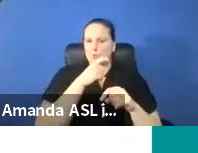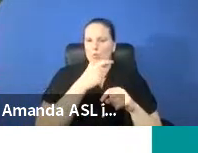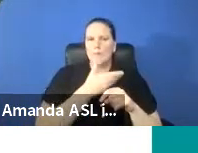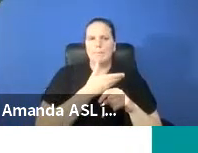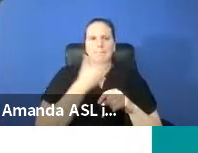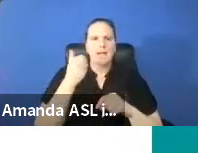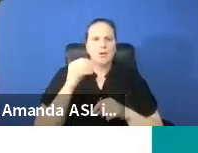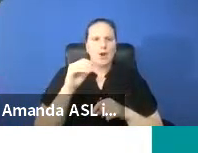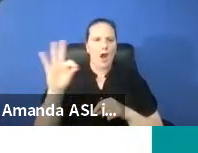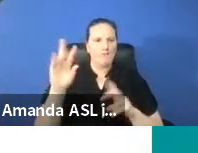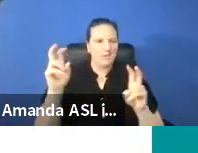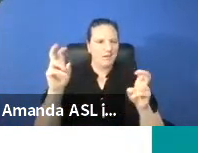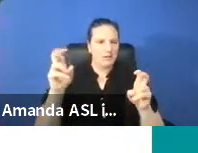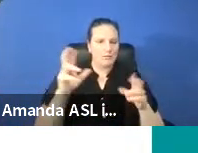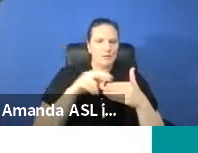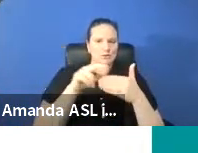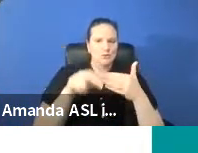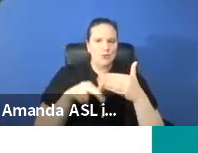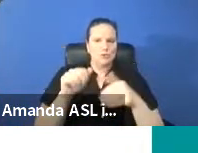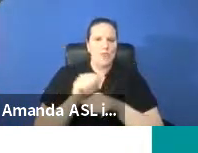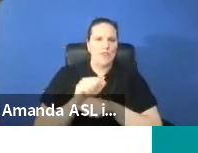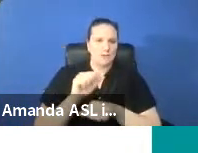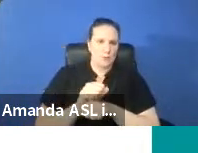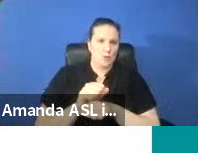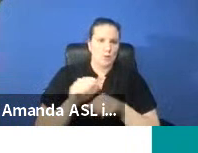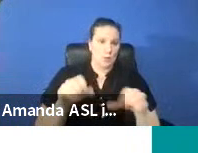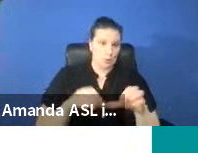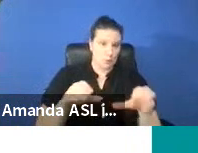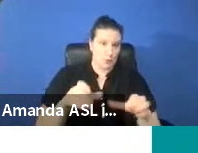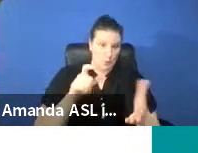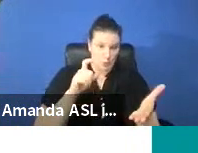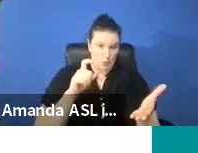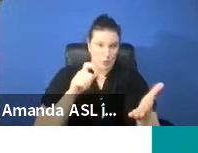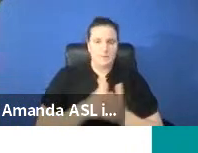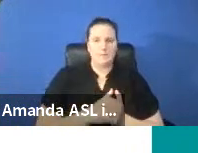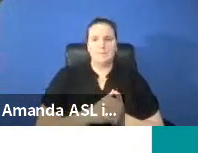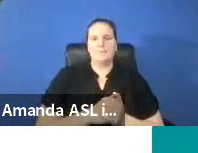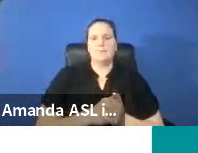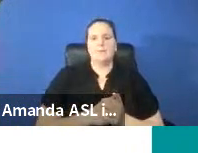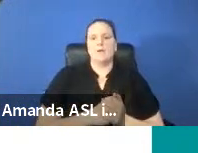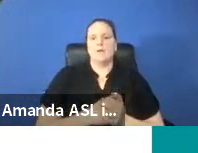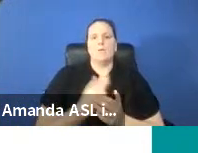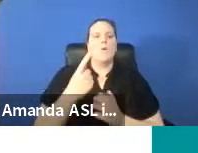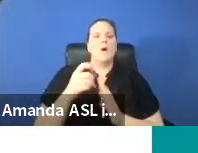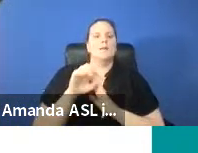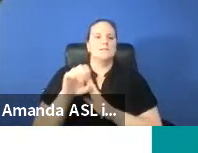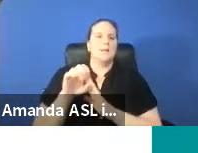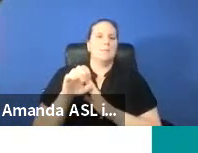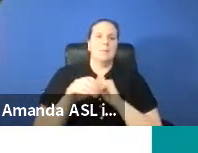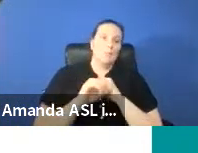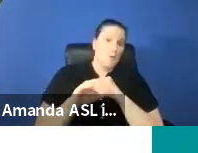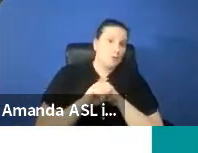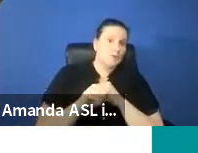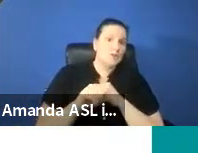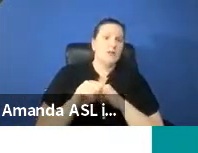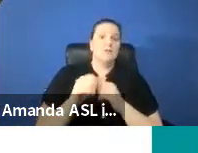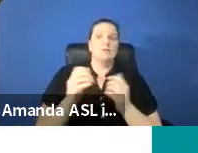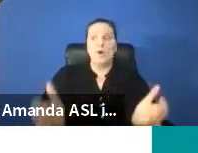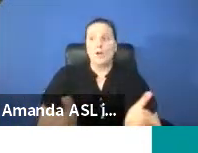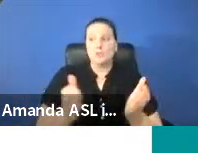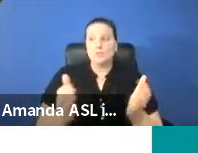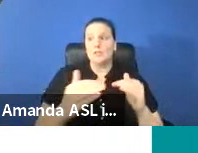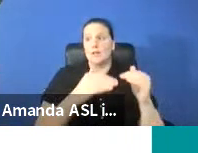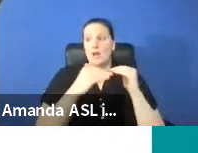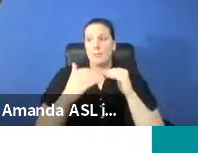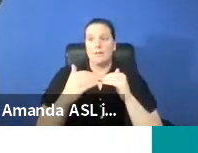off as a result of the work that we're doing. So one example of that might be the promotion and fostering of economic and